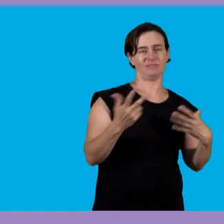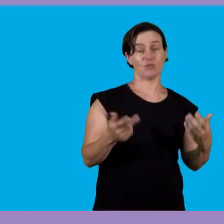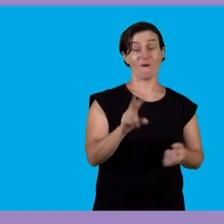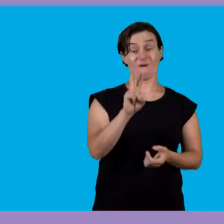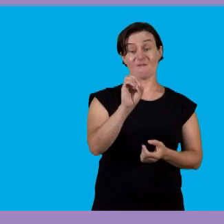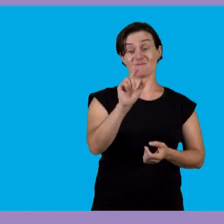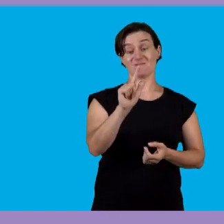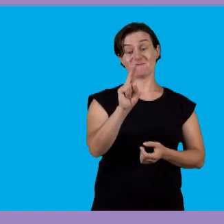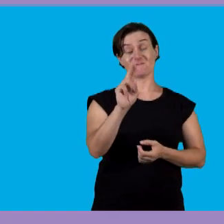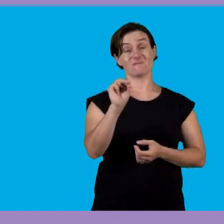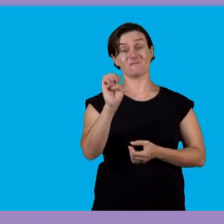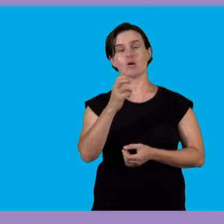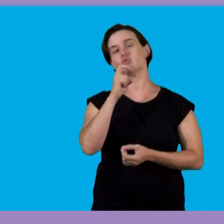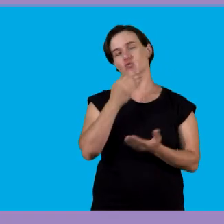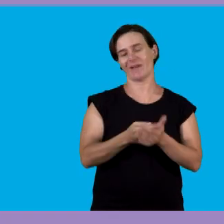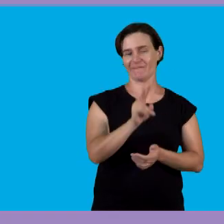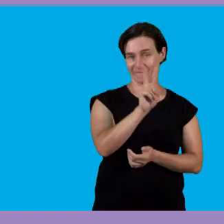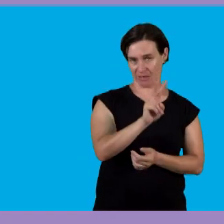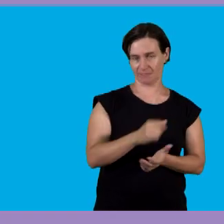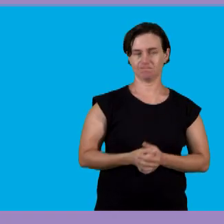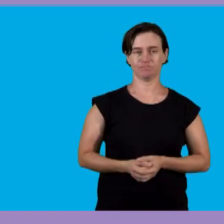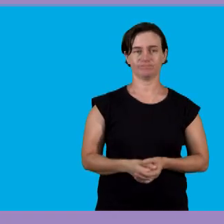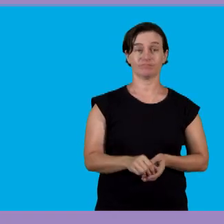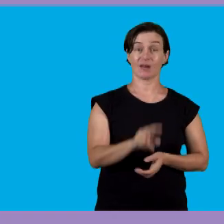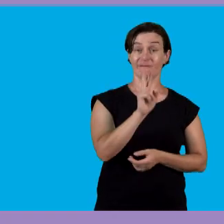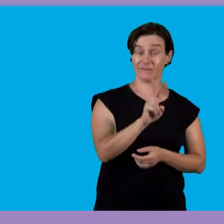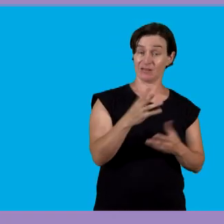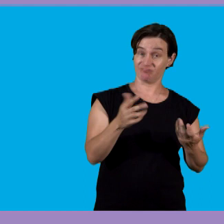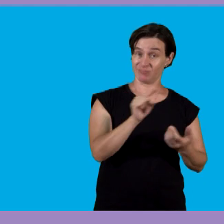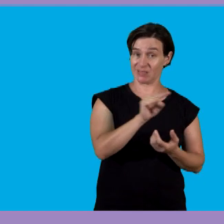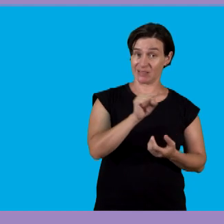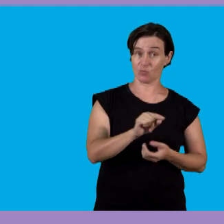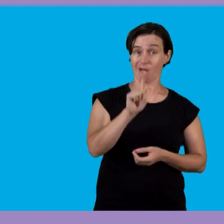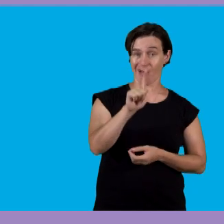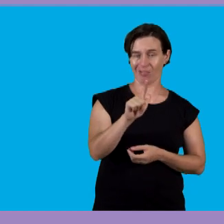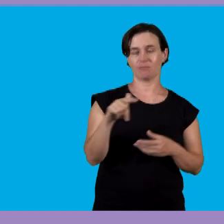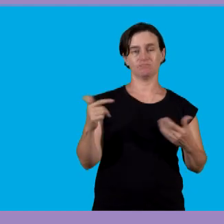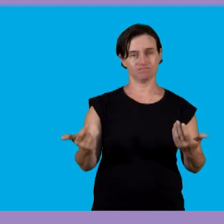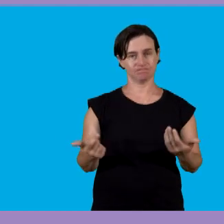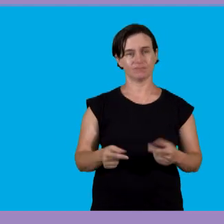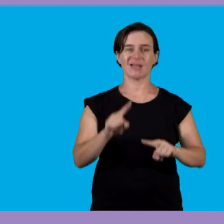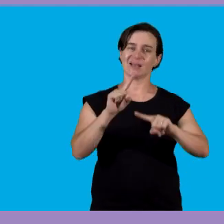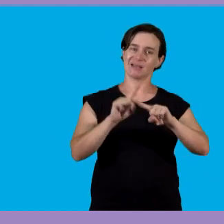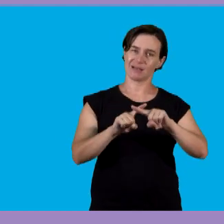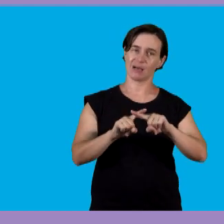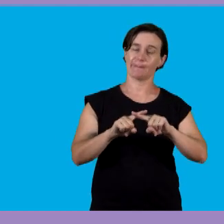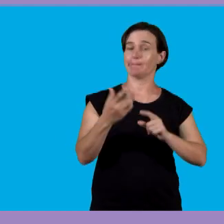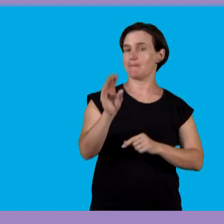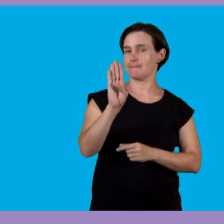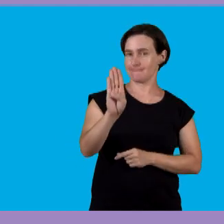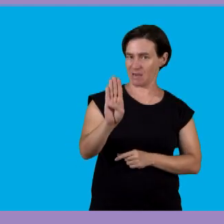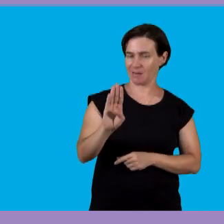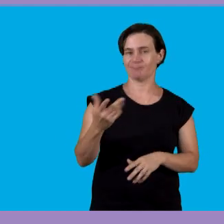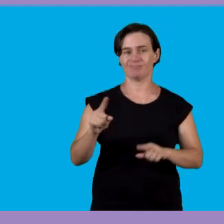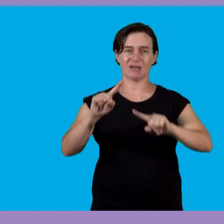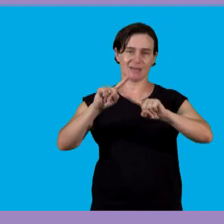volume, we can use our V, and for the length, we can use an L. Of course, we are going to multiply that